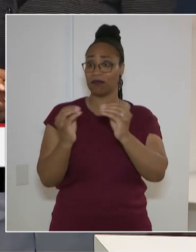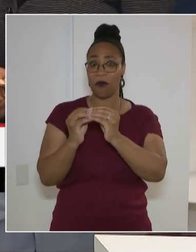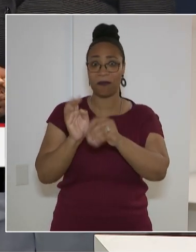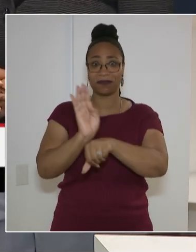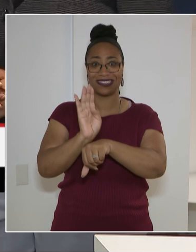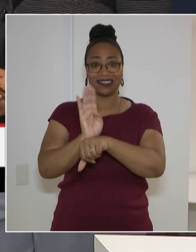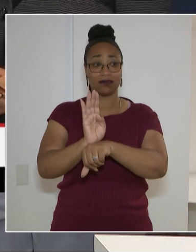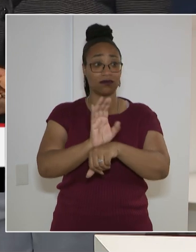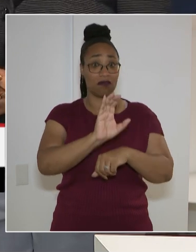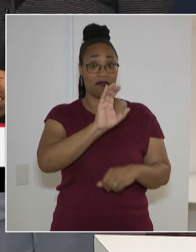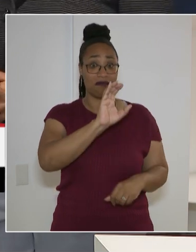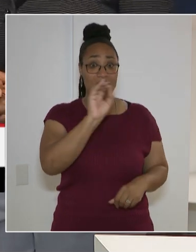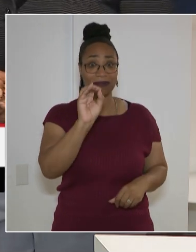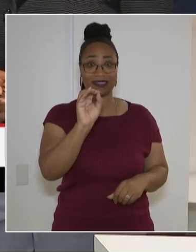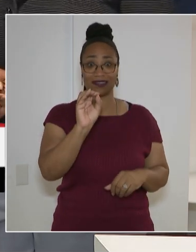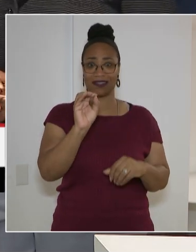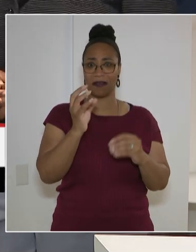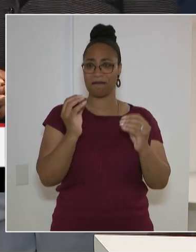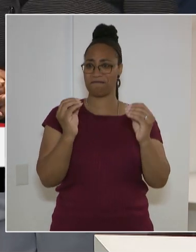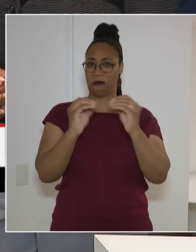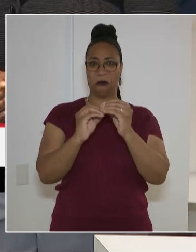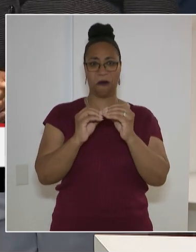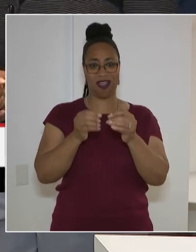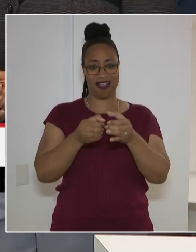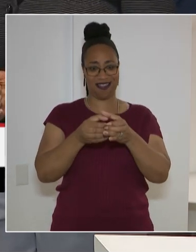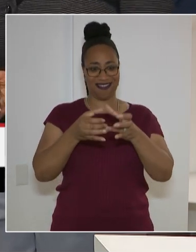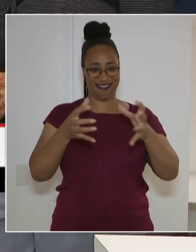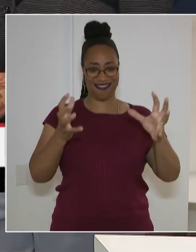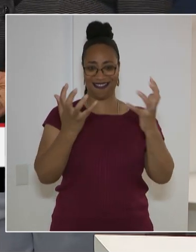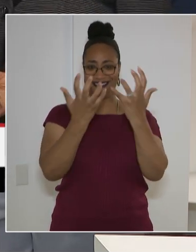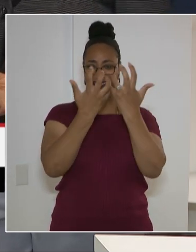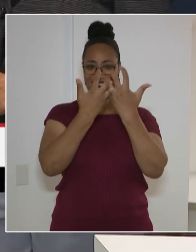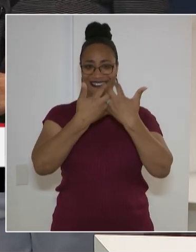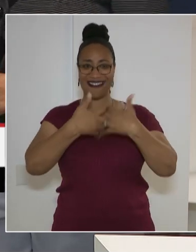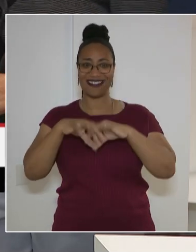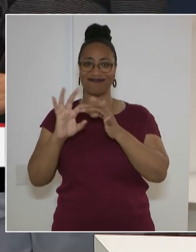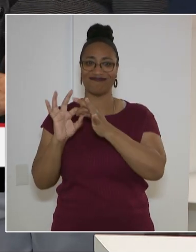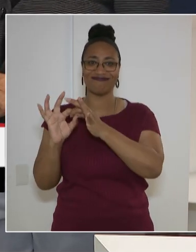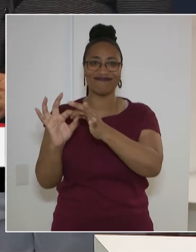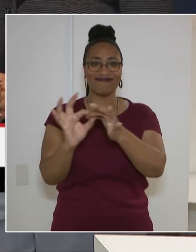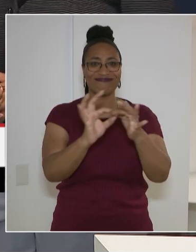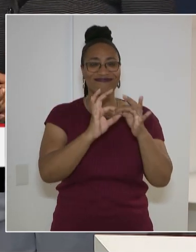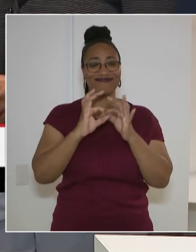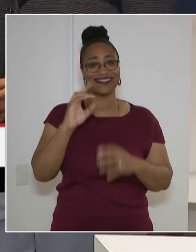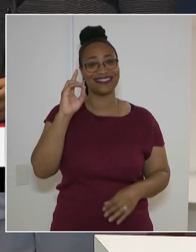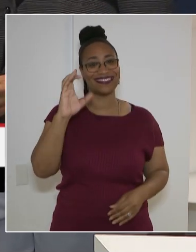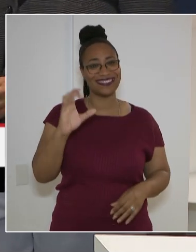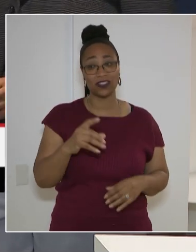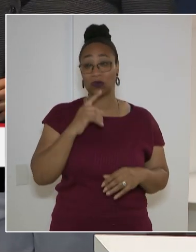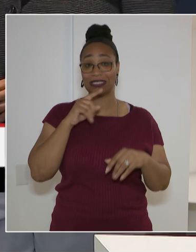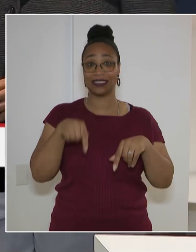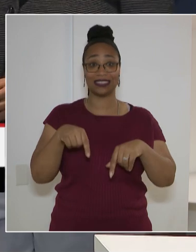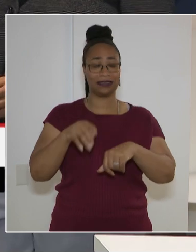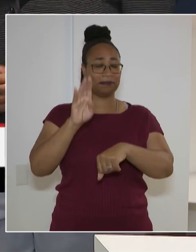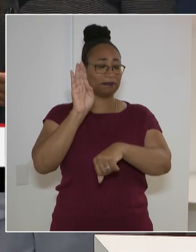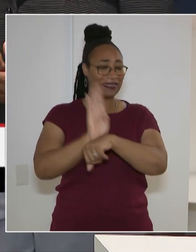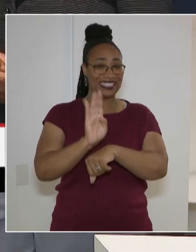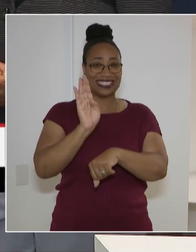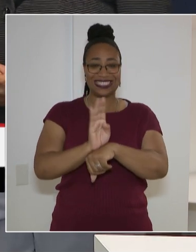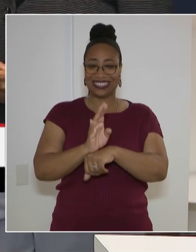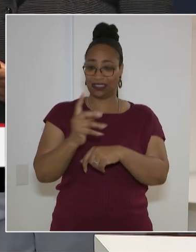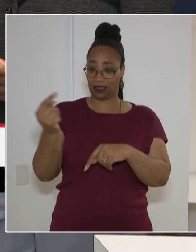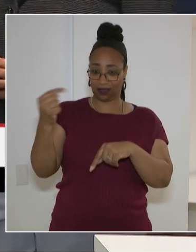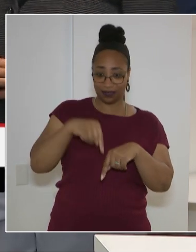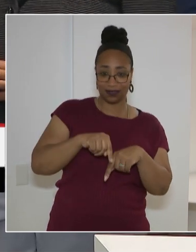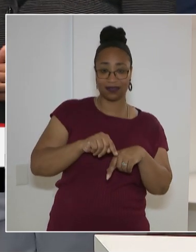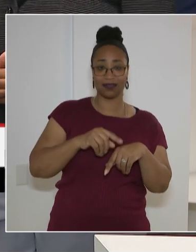more efficiently. But businesses continue to invest, continue to come to DC. We have a great partner in the Economic Partnership that